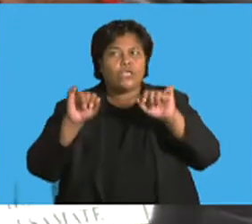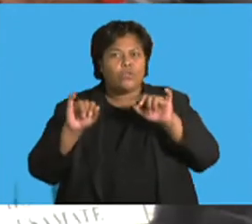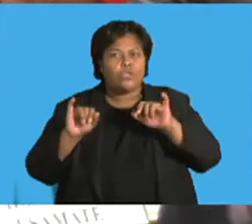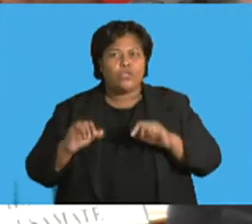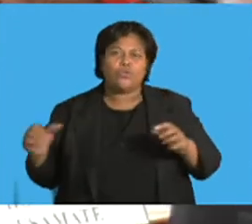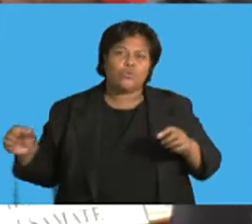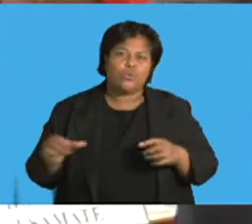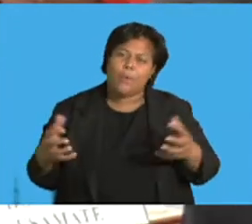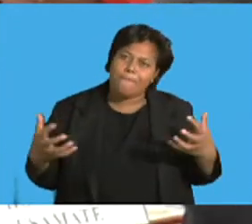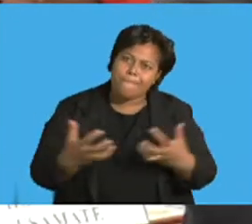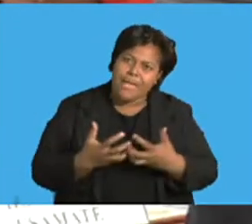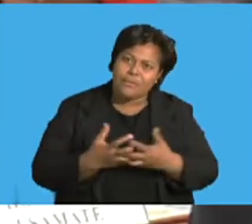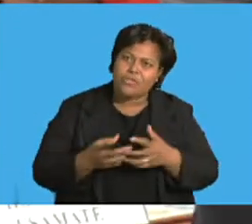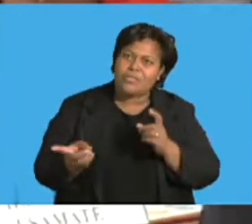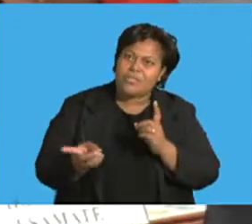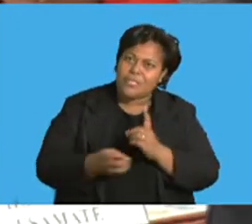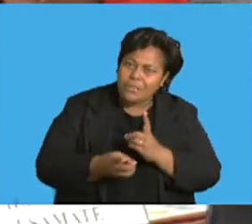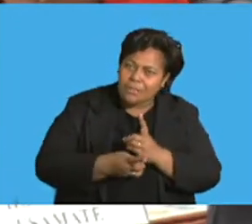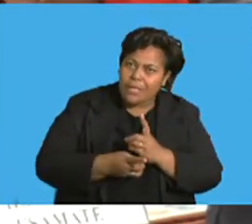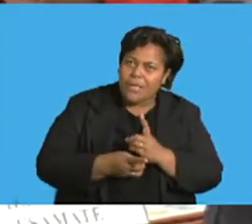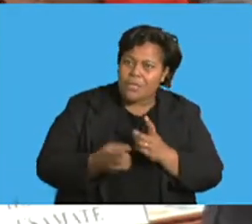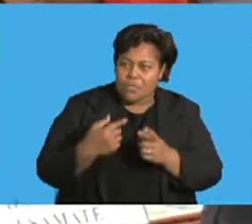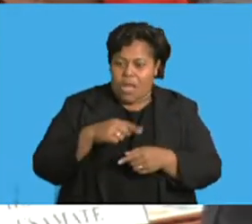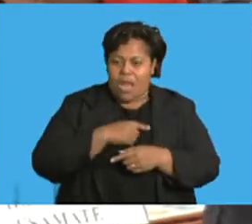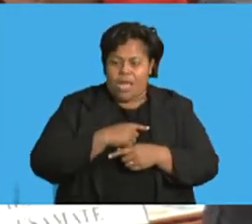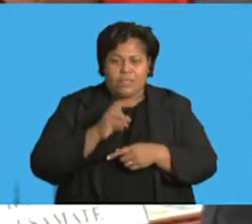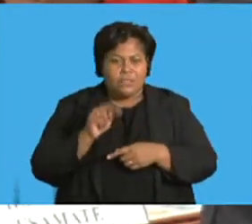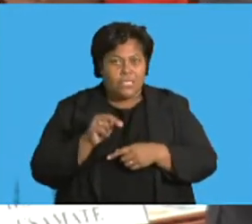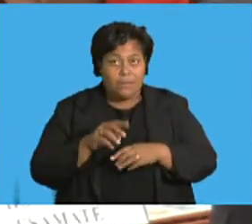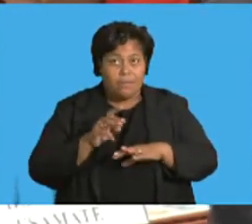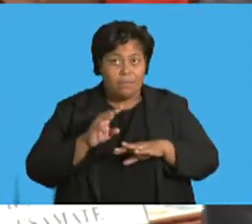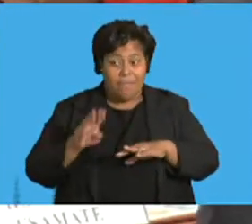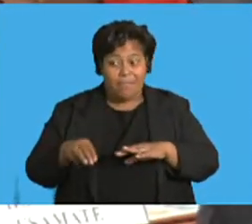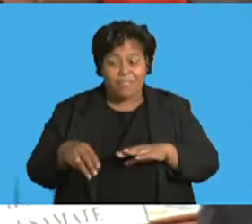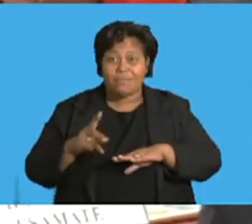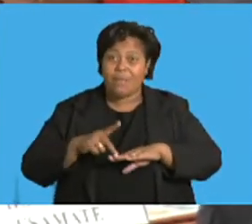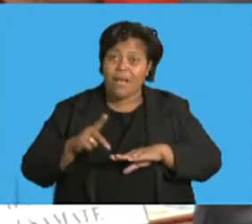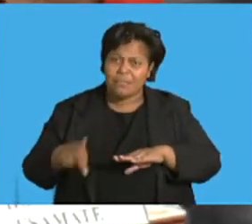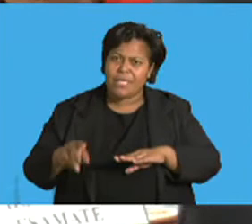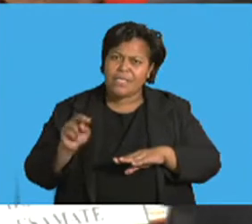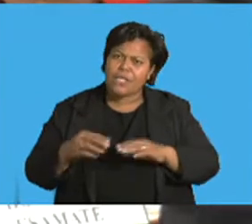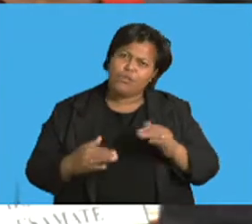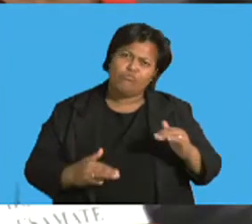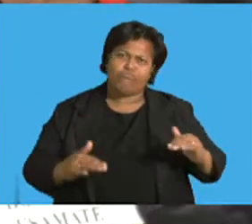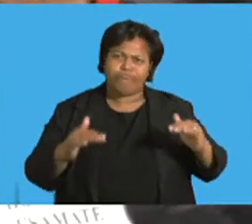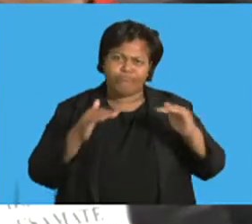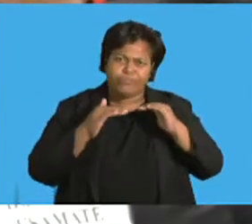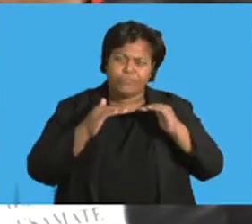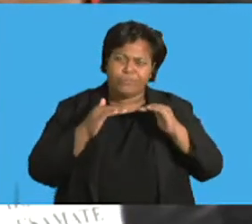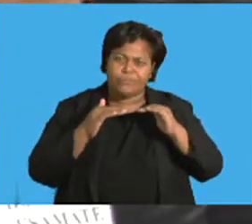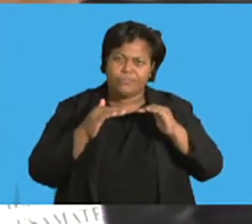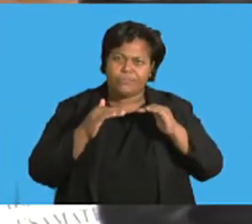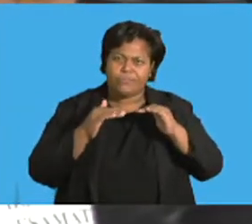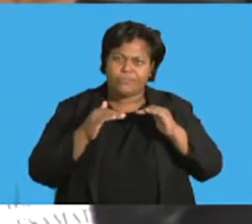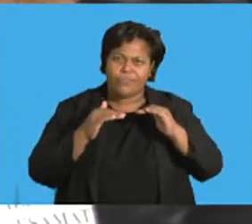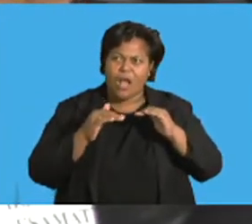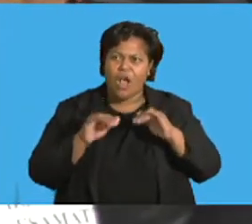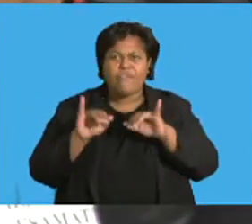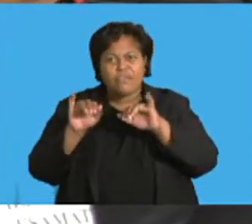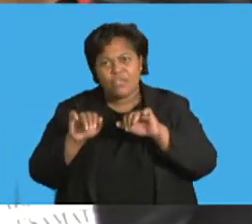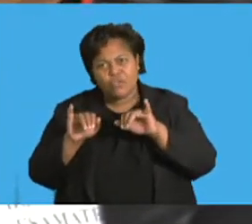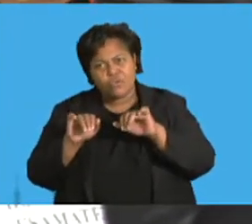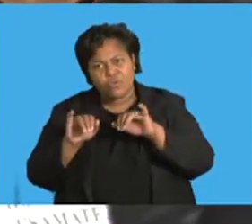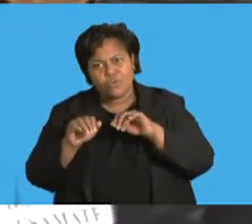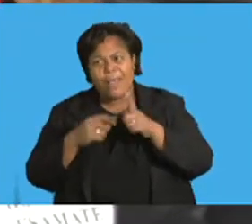as members of Parliament need to set a particular standard in those critical issues that affect the nation state